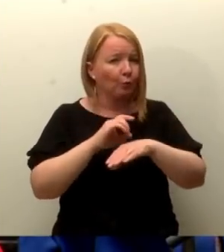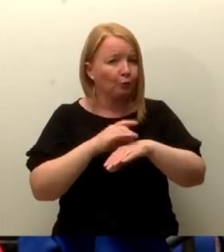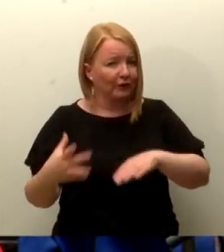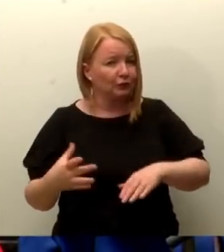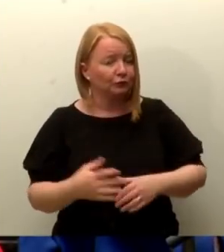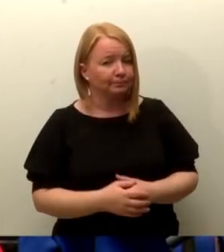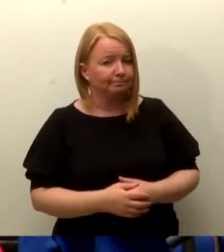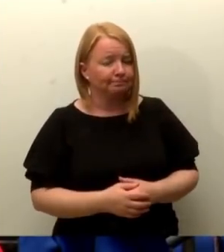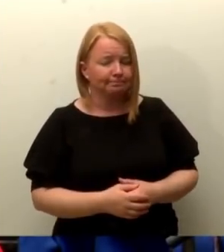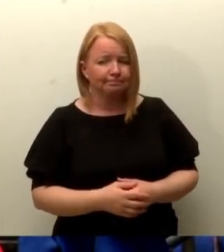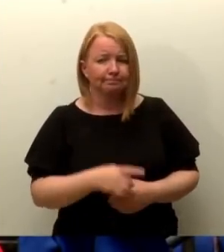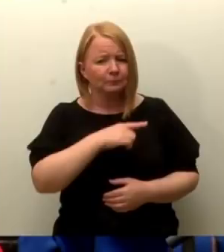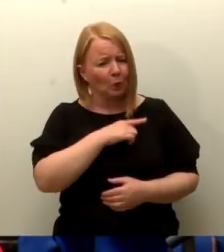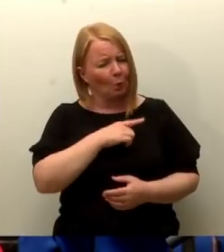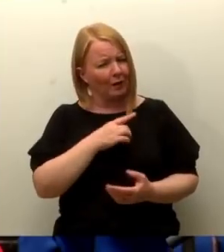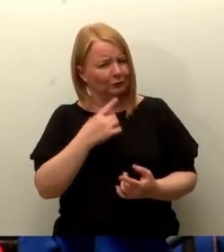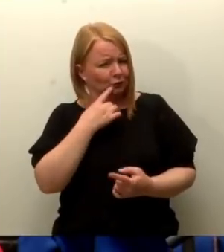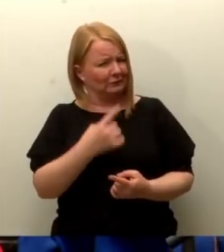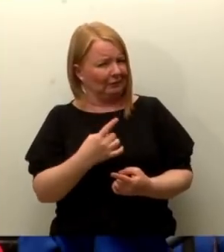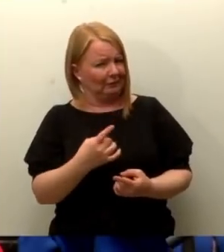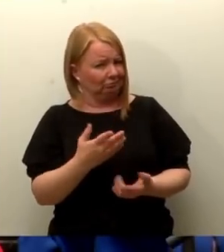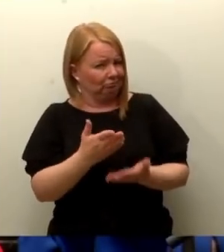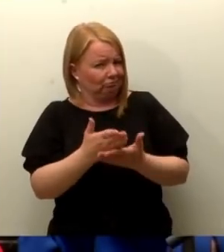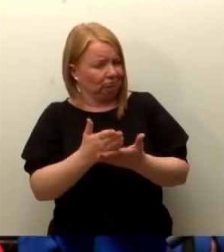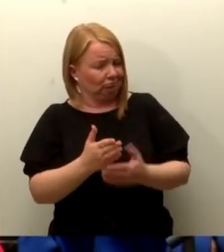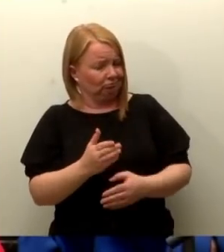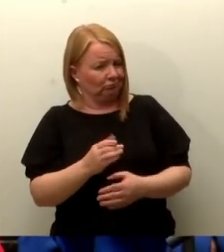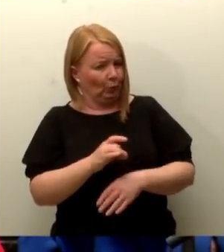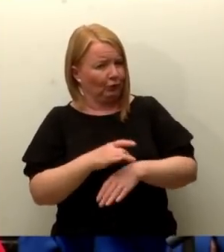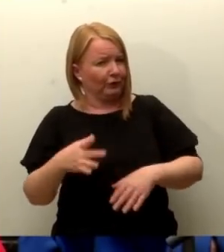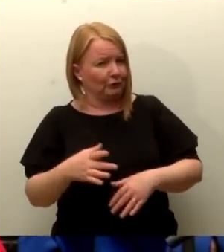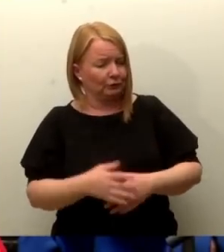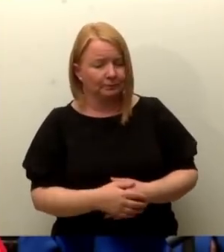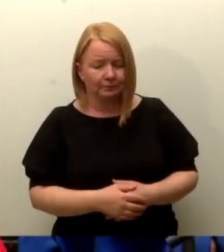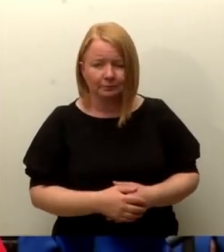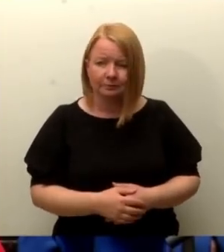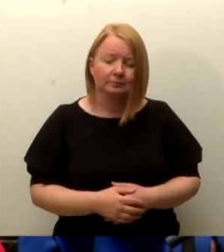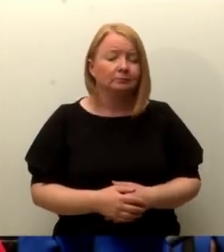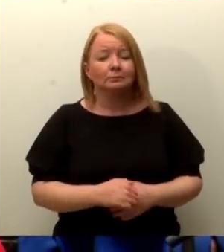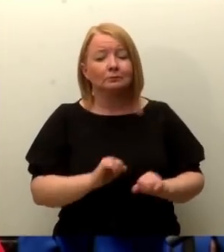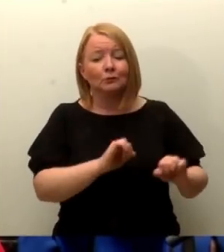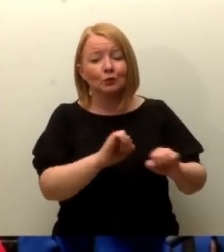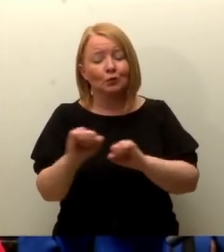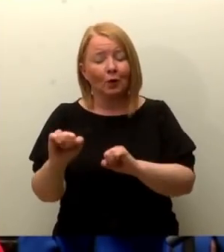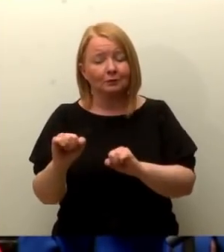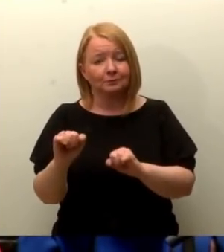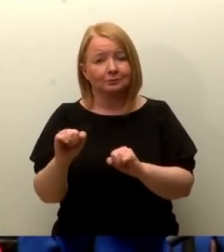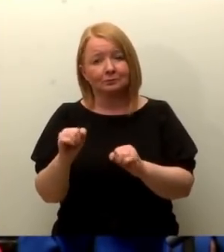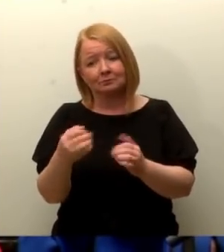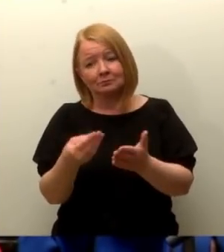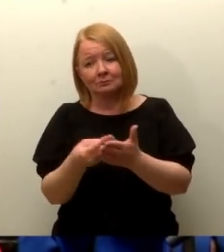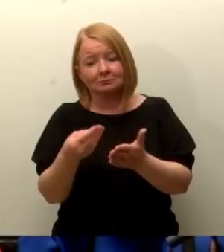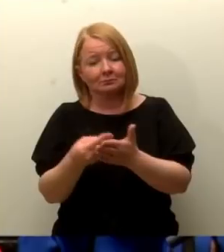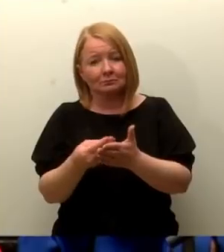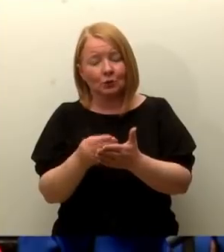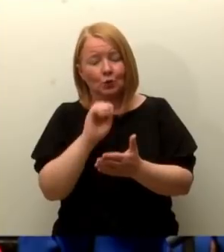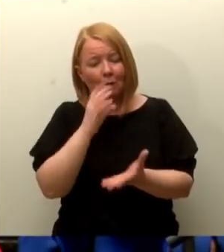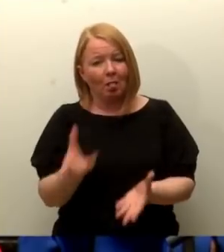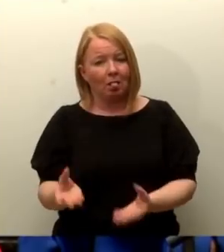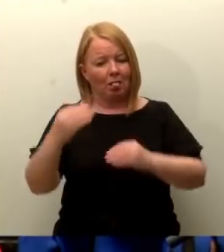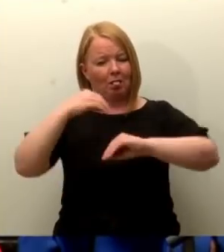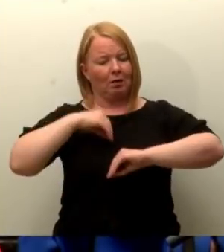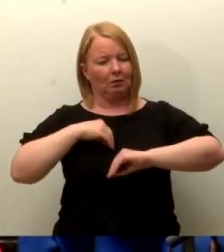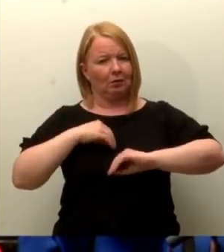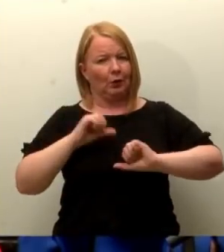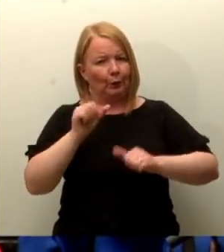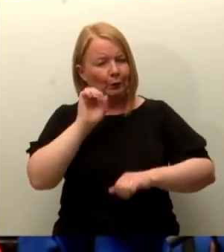Now, why do I say this is a very noble profession? Because along with your earnings, You will earn the goodwill,